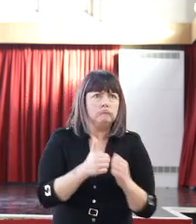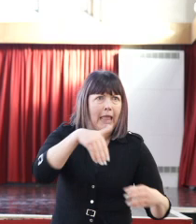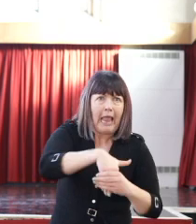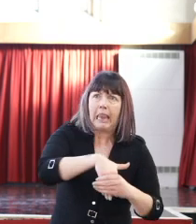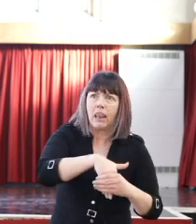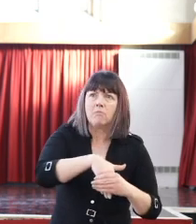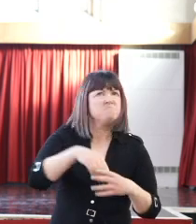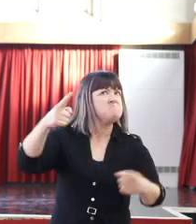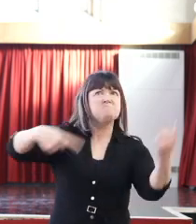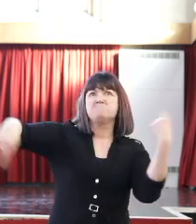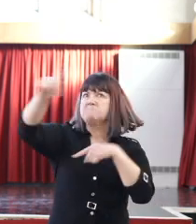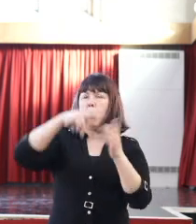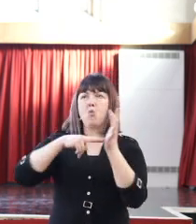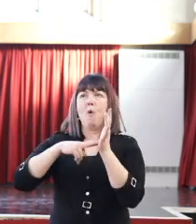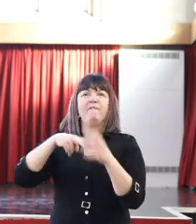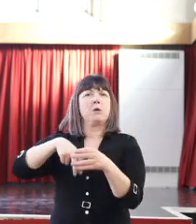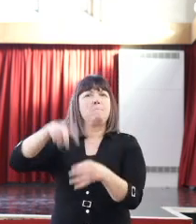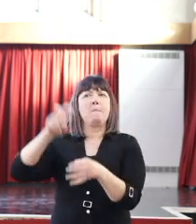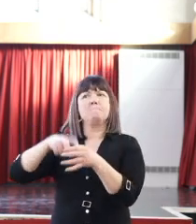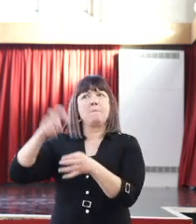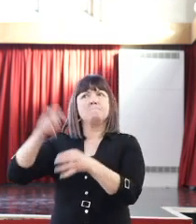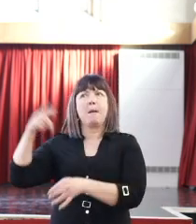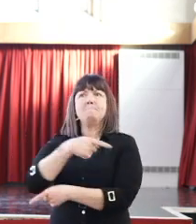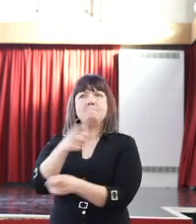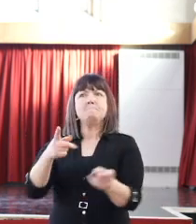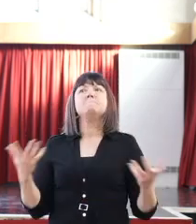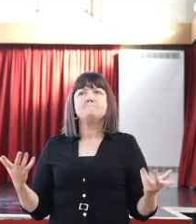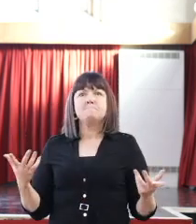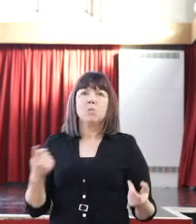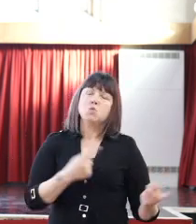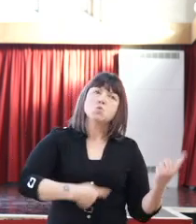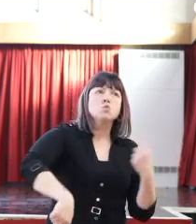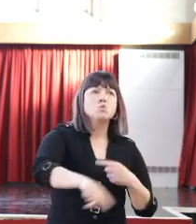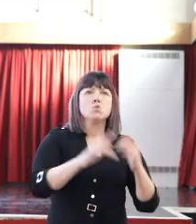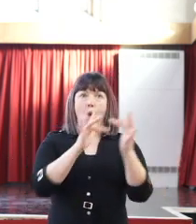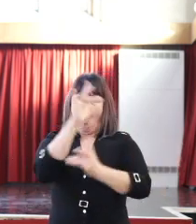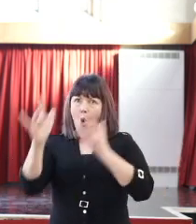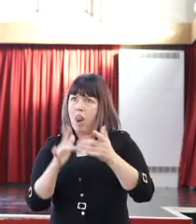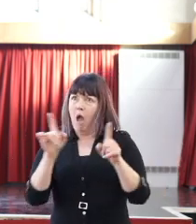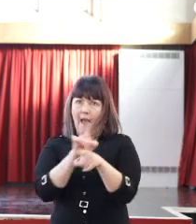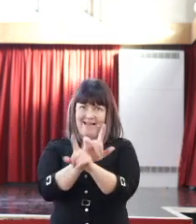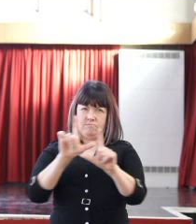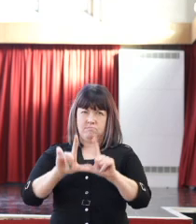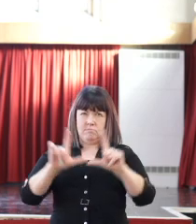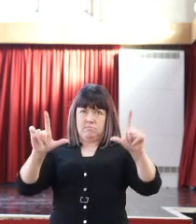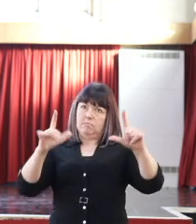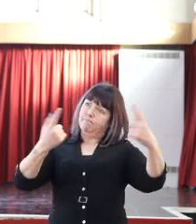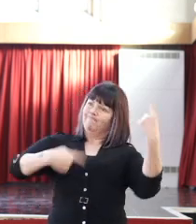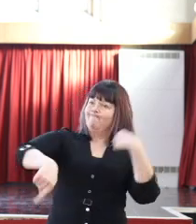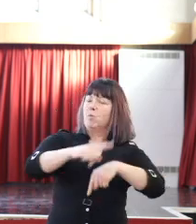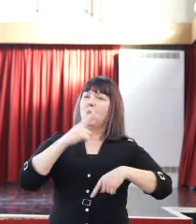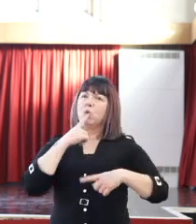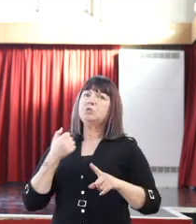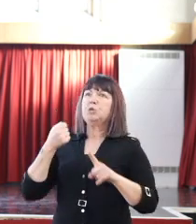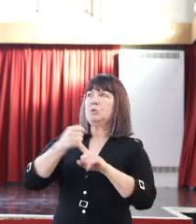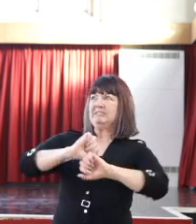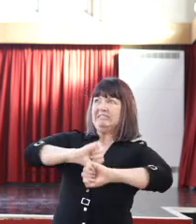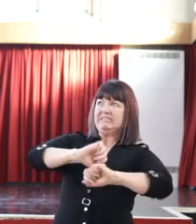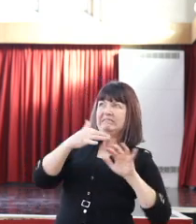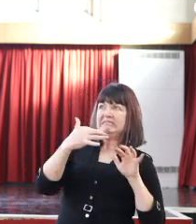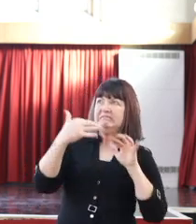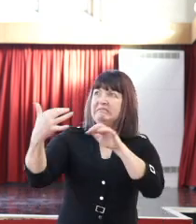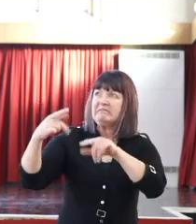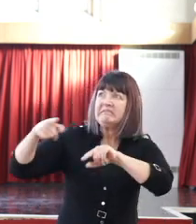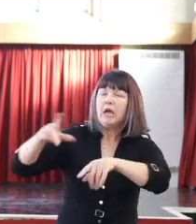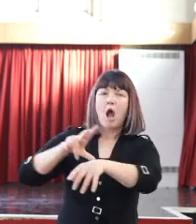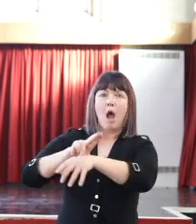Matter protests in Norwich and King's Lynn were attended by hundreds in person and online to protest against police brutality and racial inequality here and